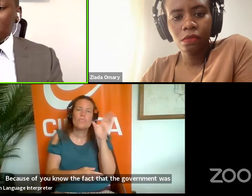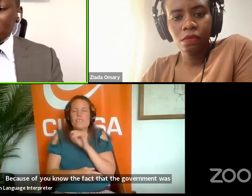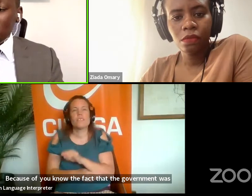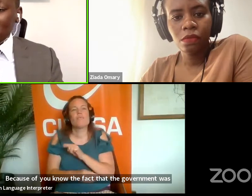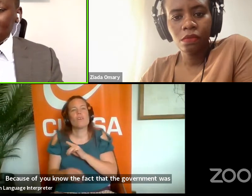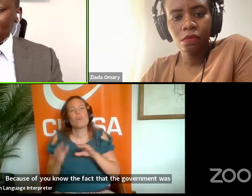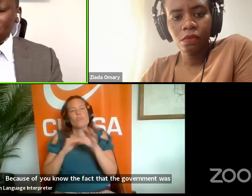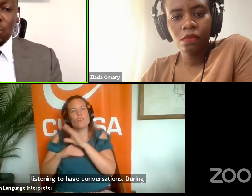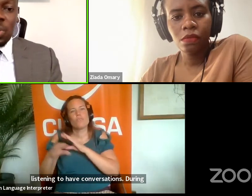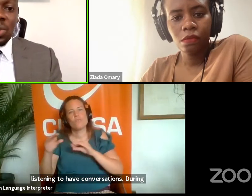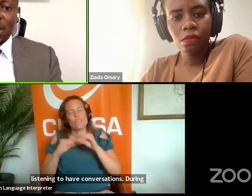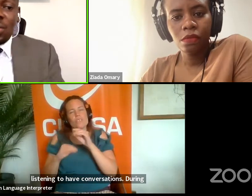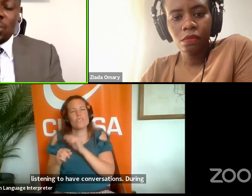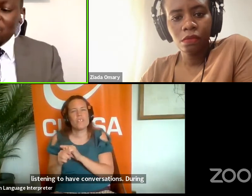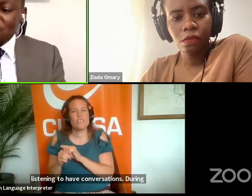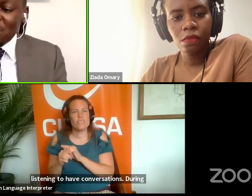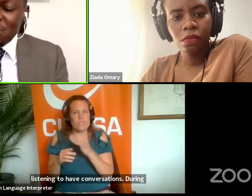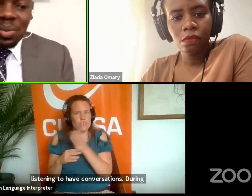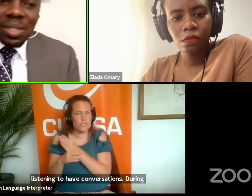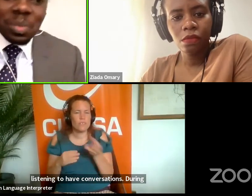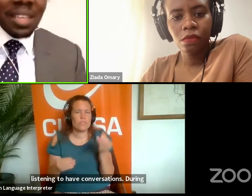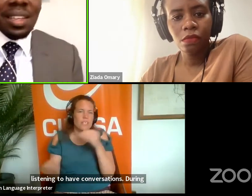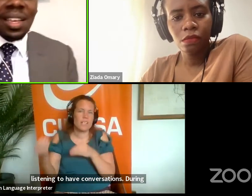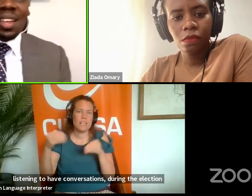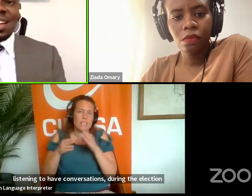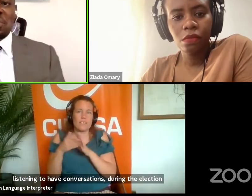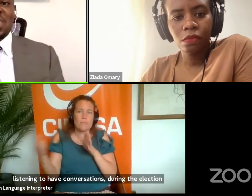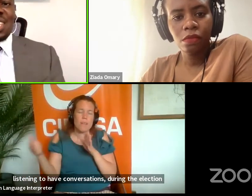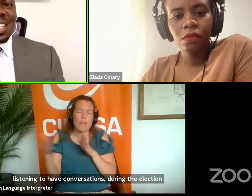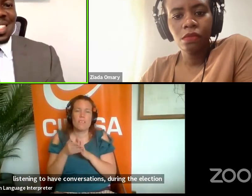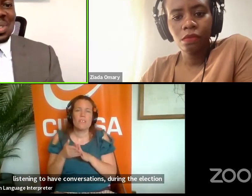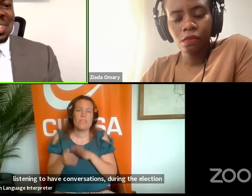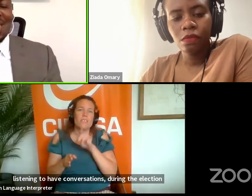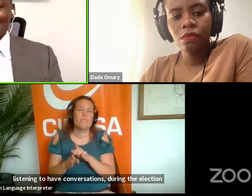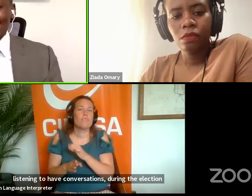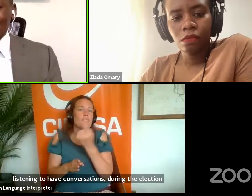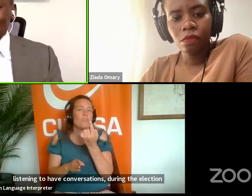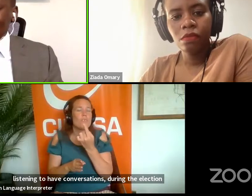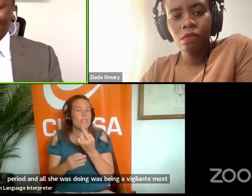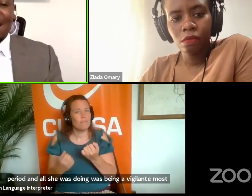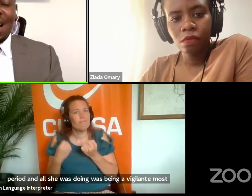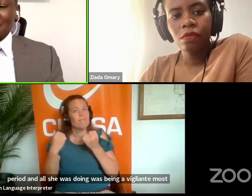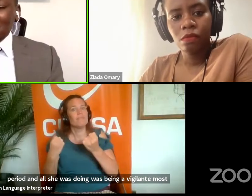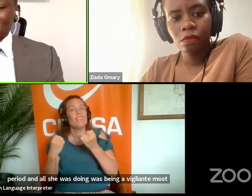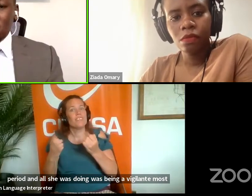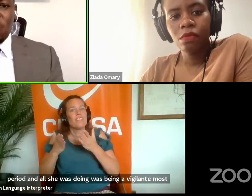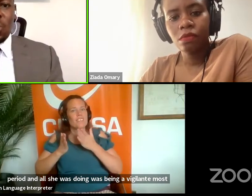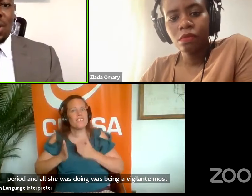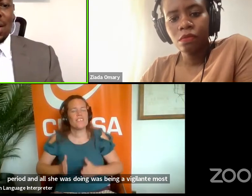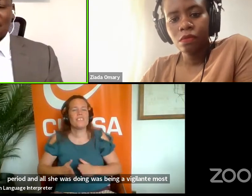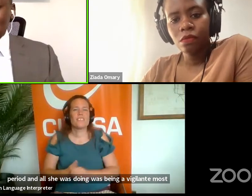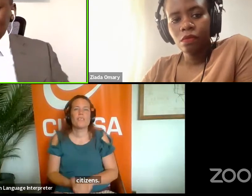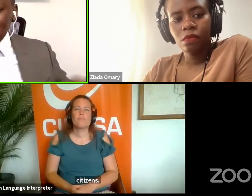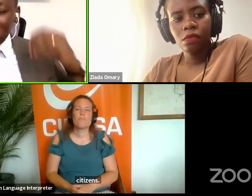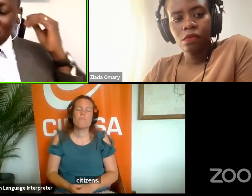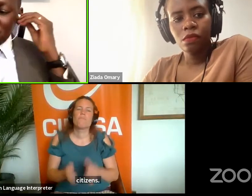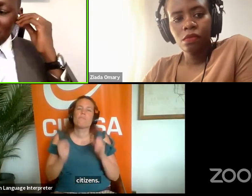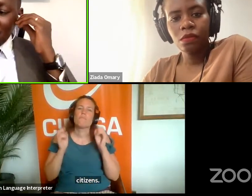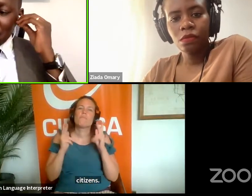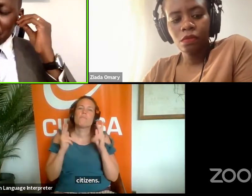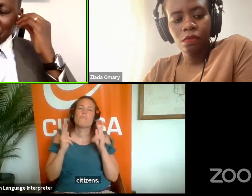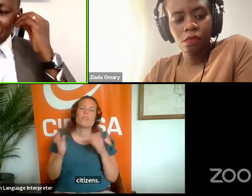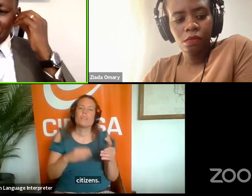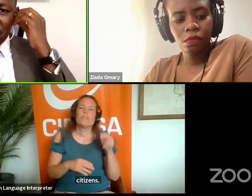conversations during the election period. And all she was doing was being a vigilant, citizen. I'd like to go to Nicholas